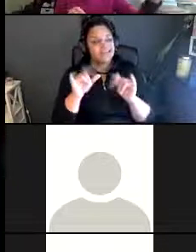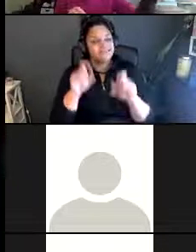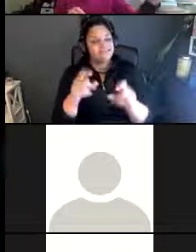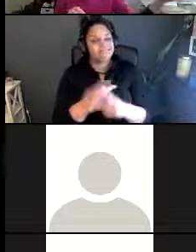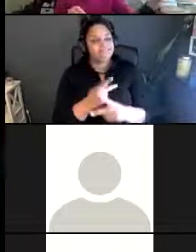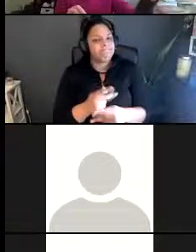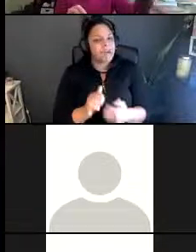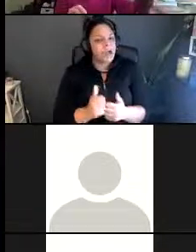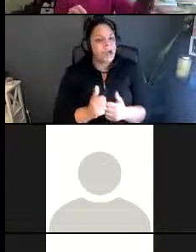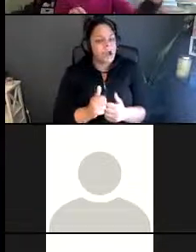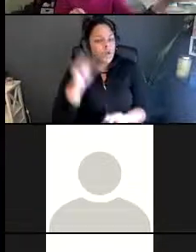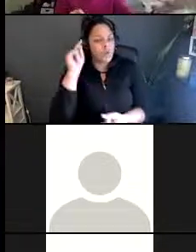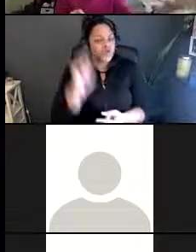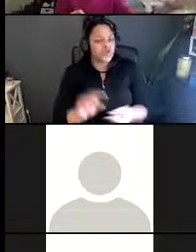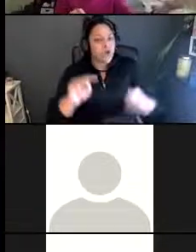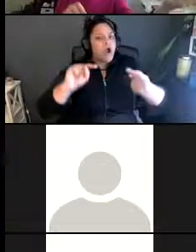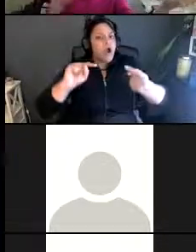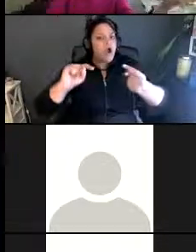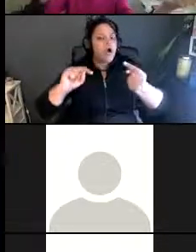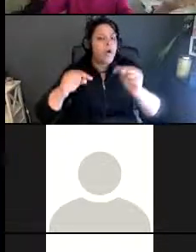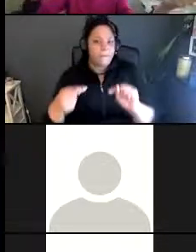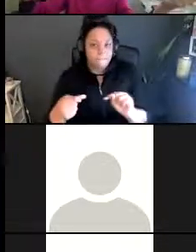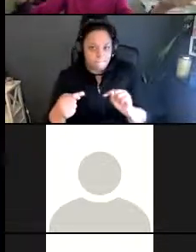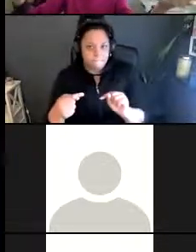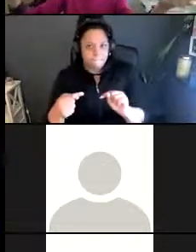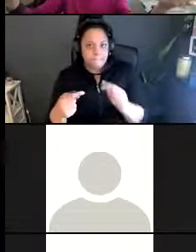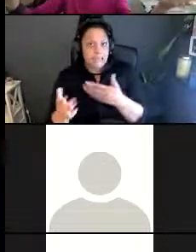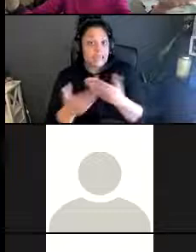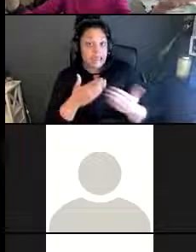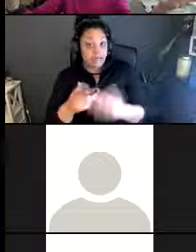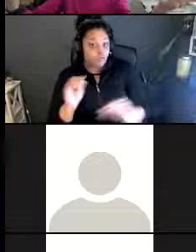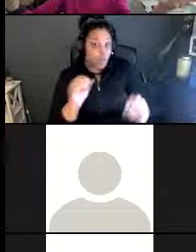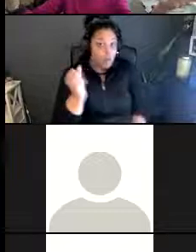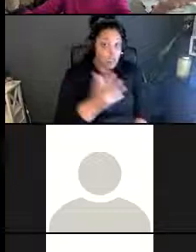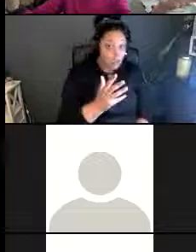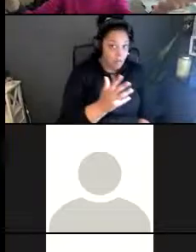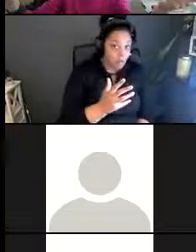how do we reduce the harm even if you're not gambling?